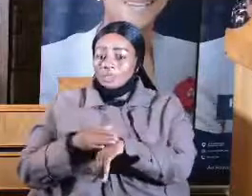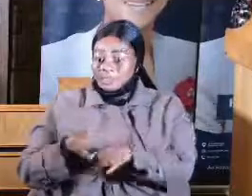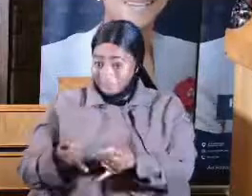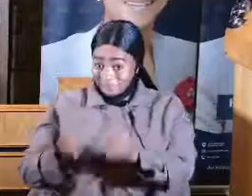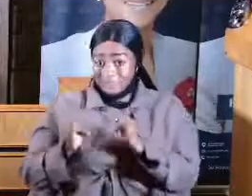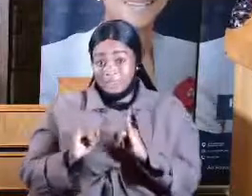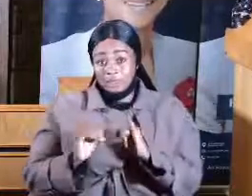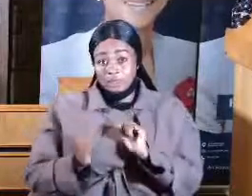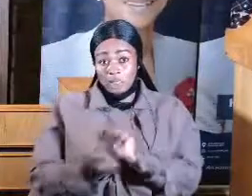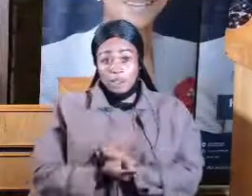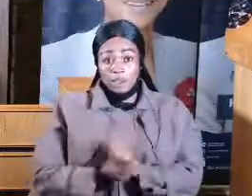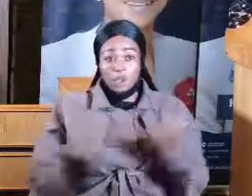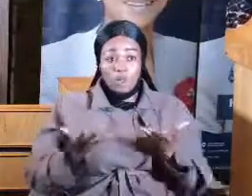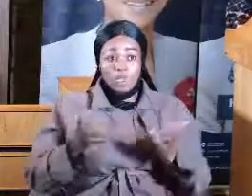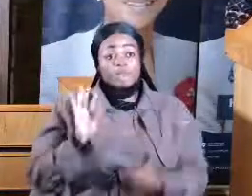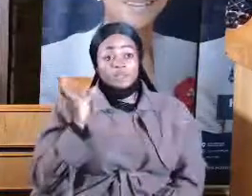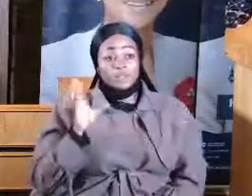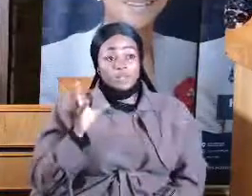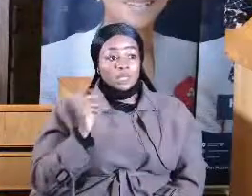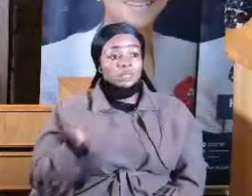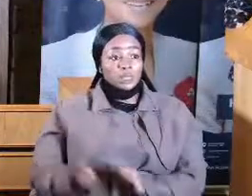that's happening in the Free State currently.